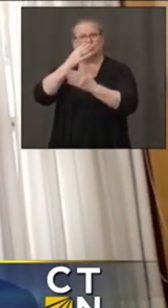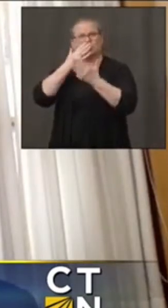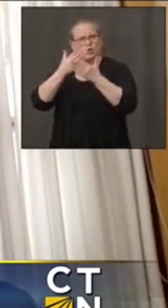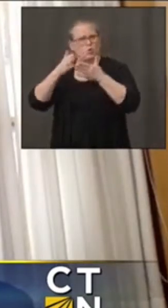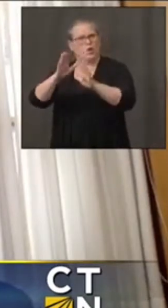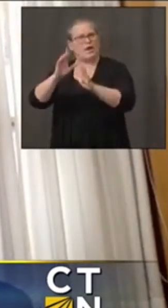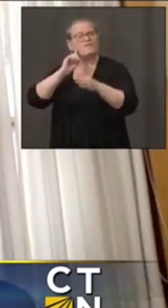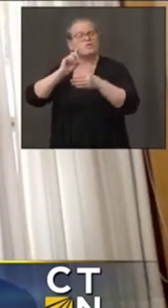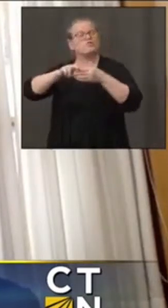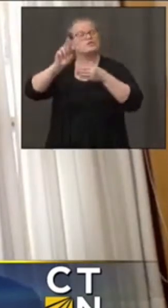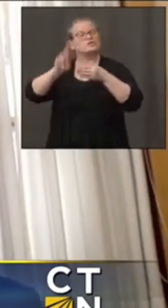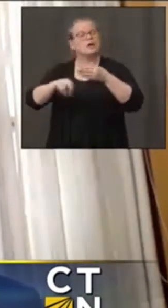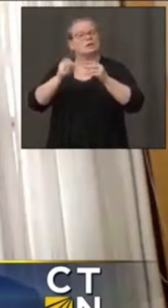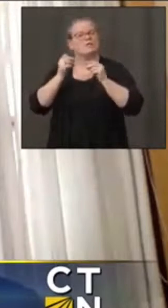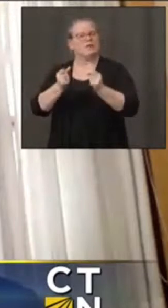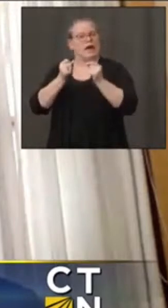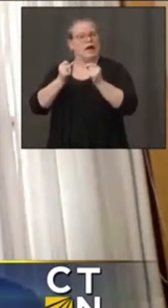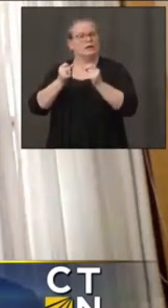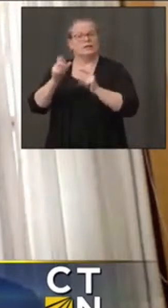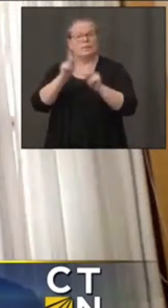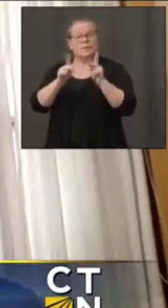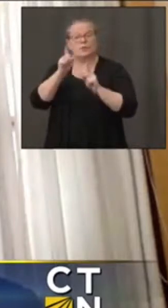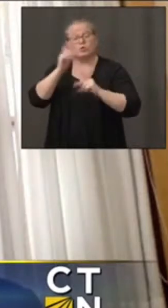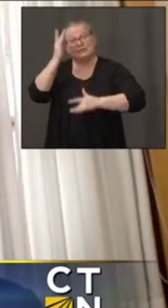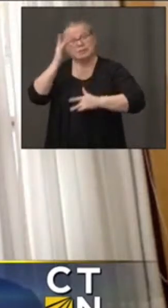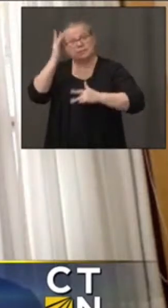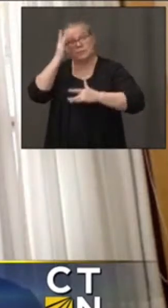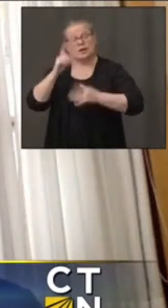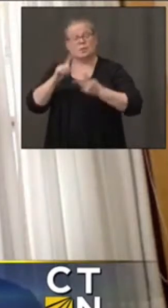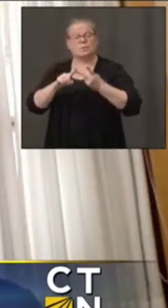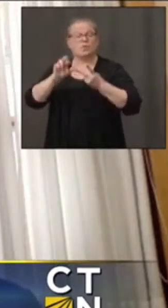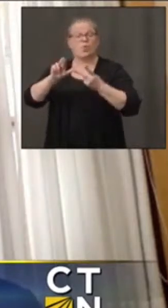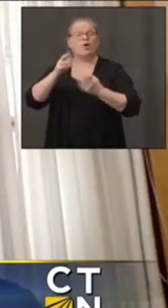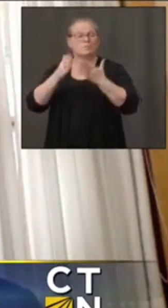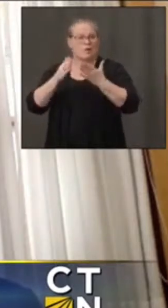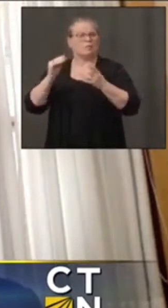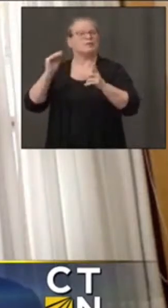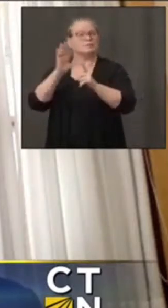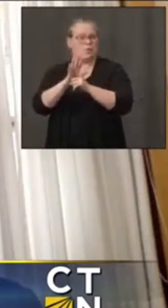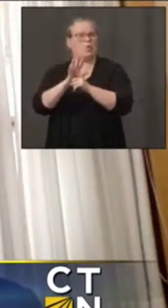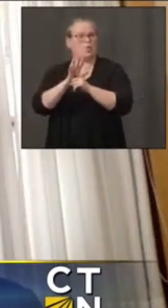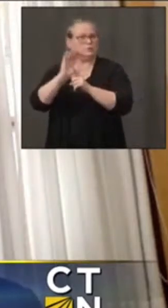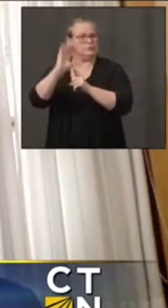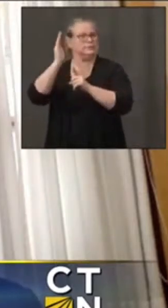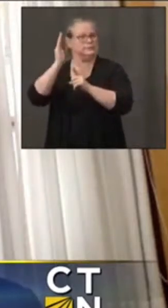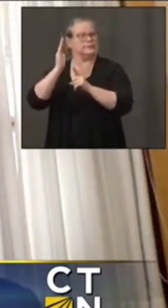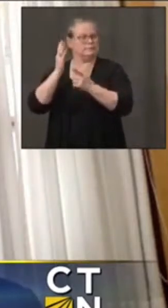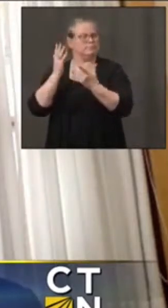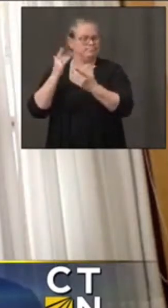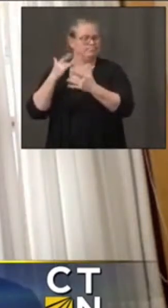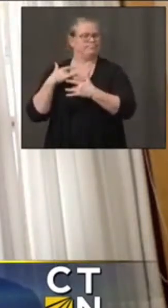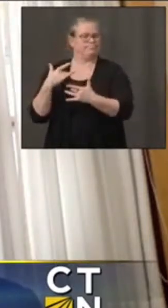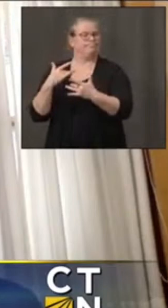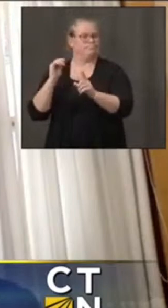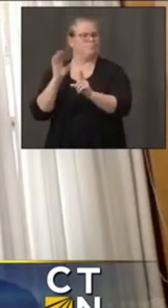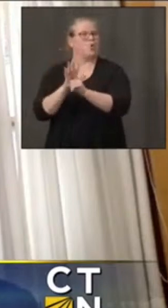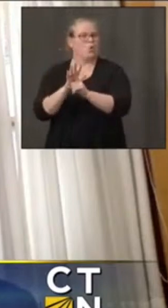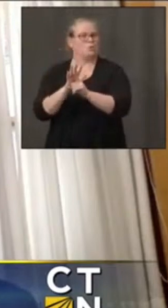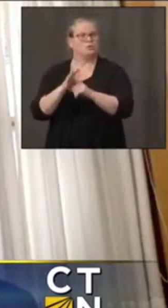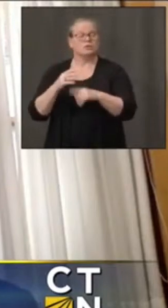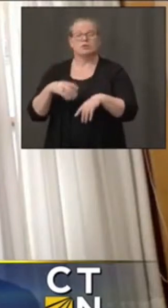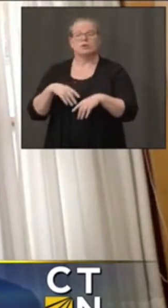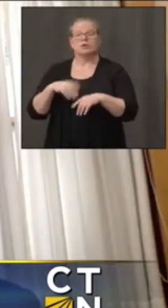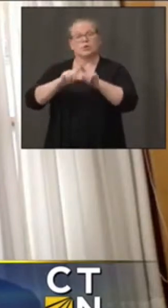environment where it's very likely that they've been exposed to COVID. So we are working with a number of school districts around the